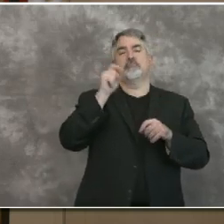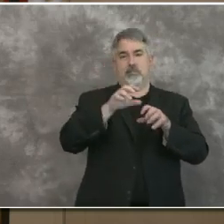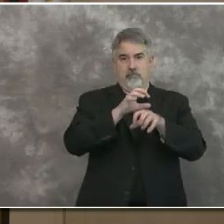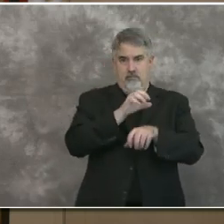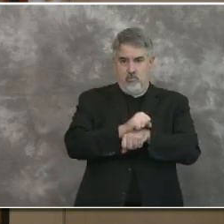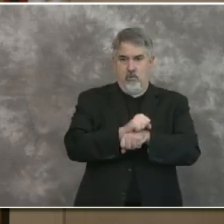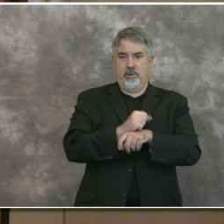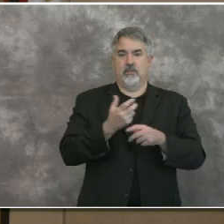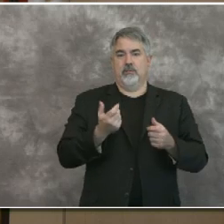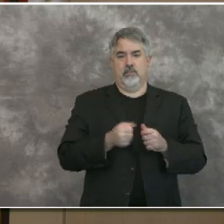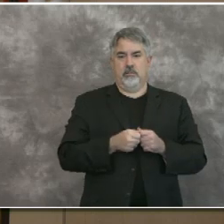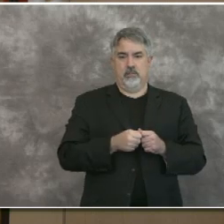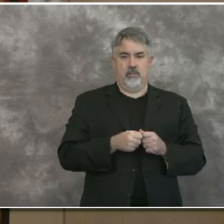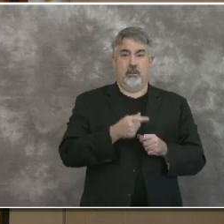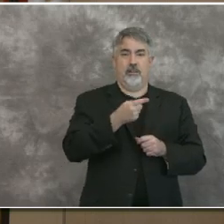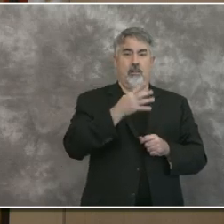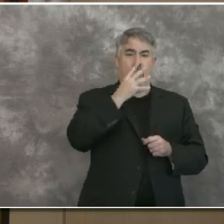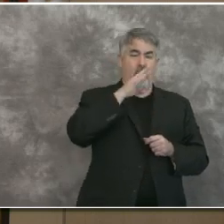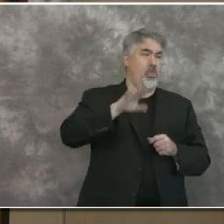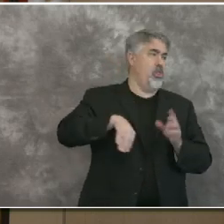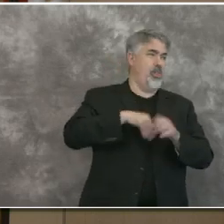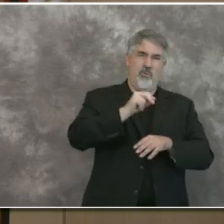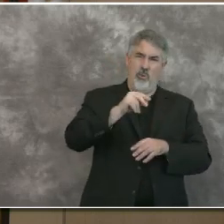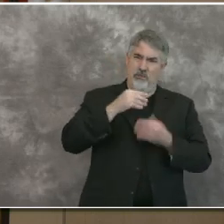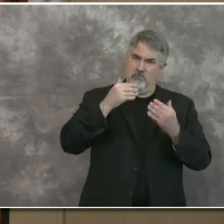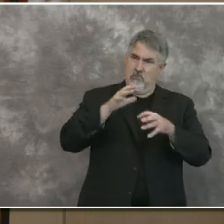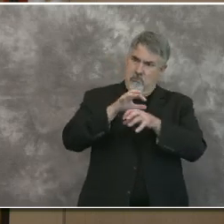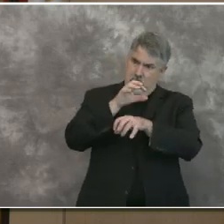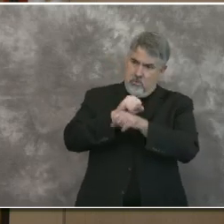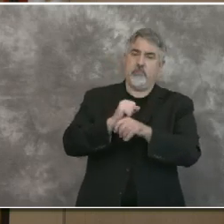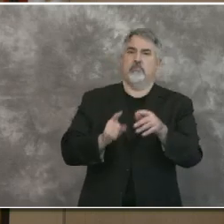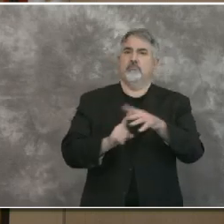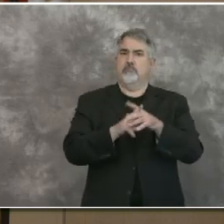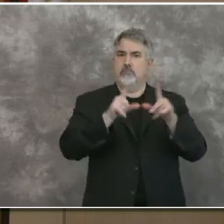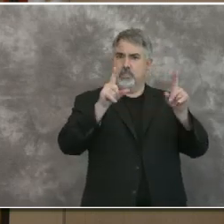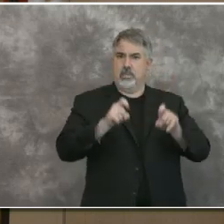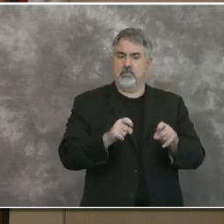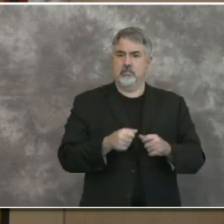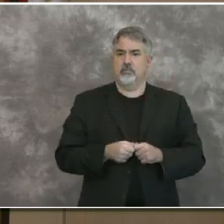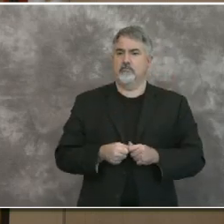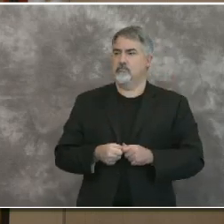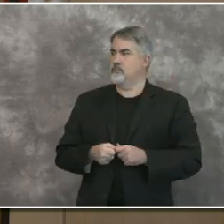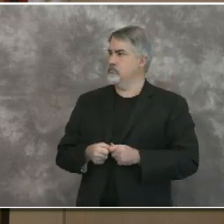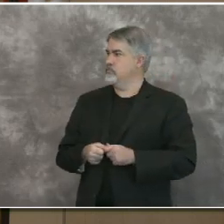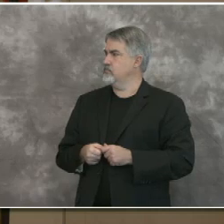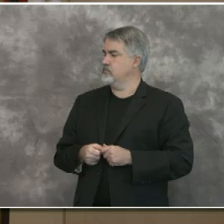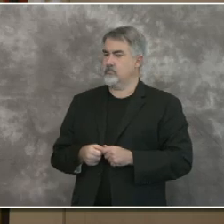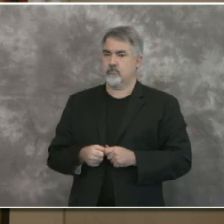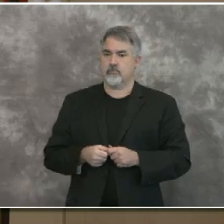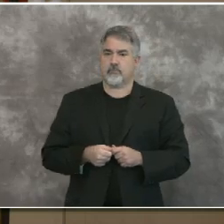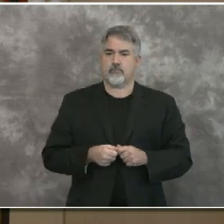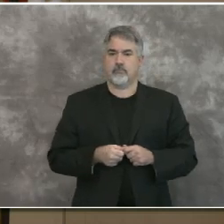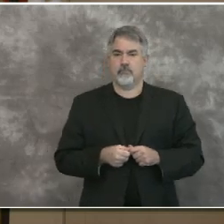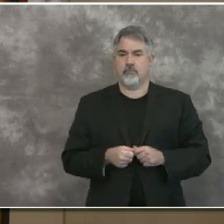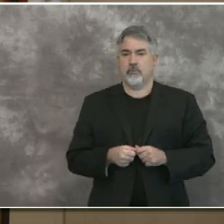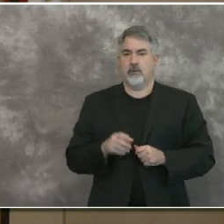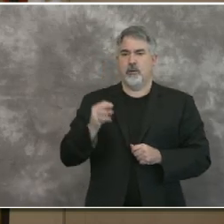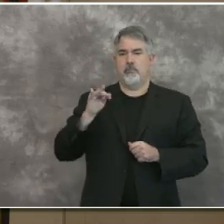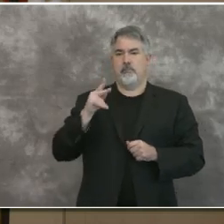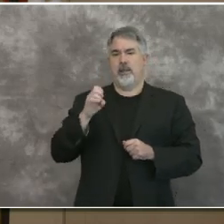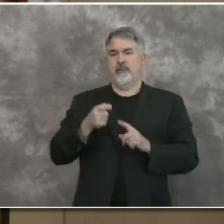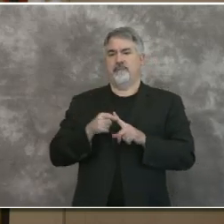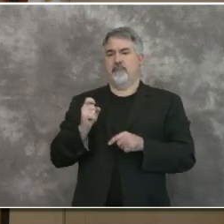all of those spaces to their greatest capacity. And I have a question from Mike McKinnon from KUSI. What